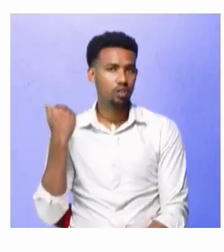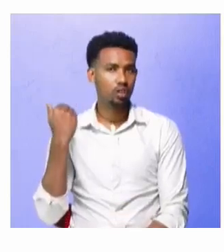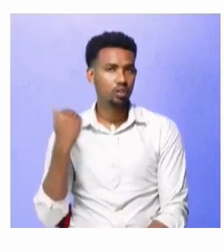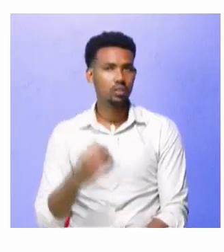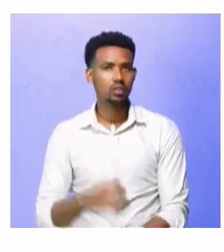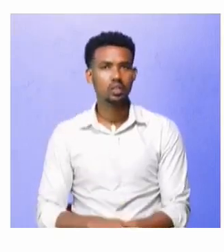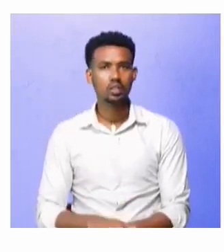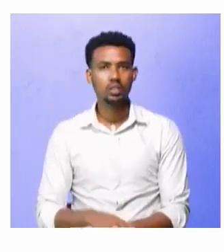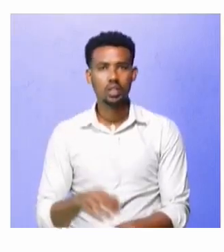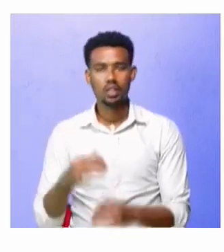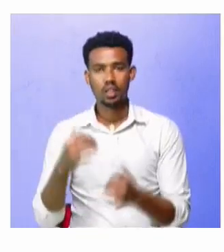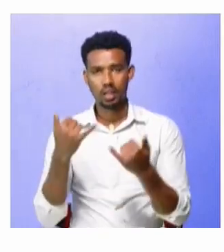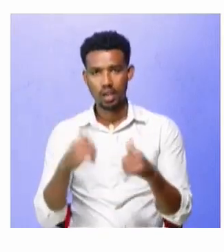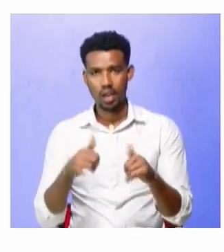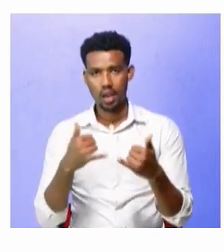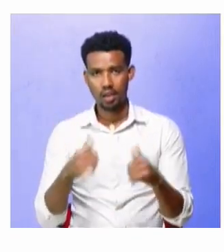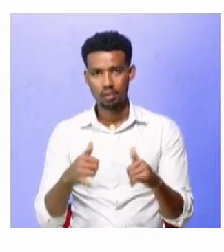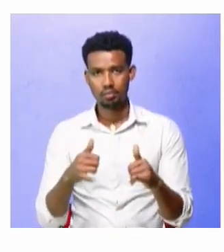the game